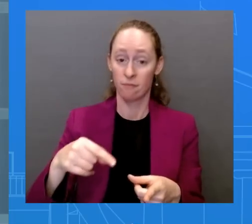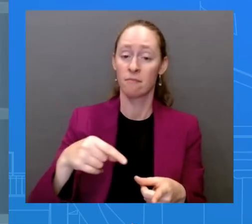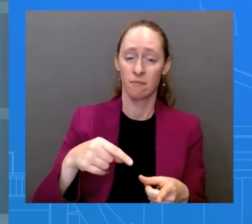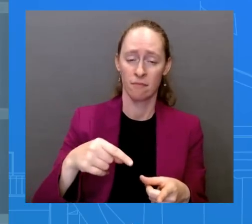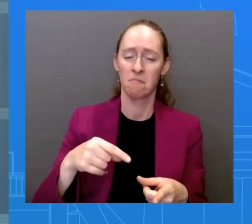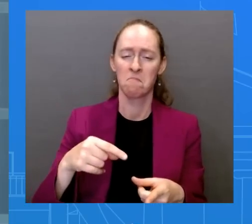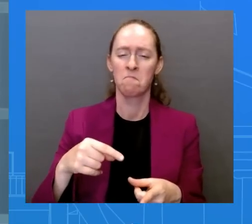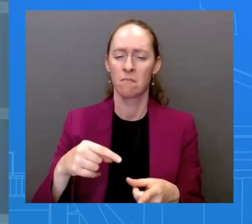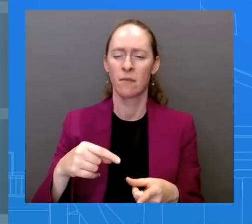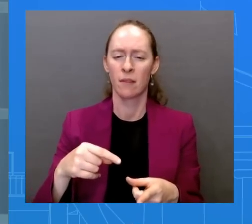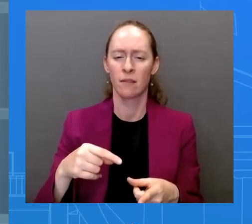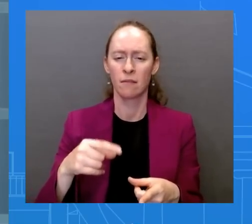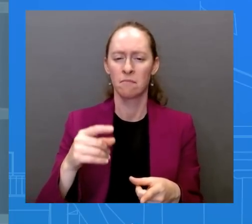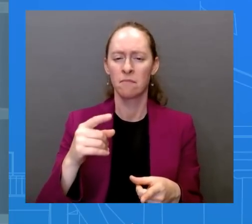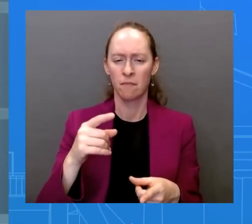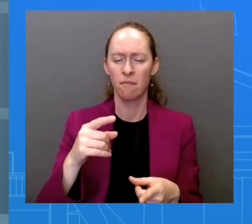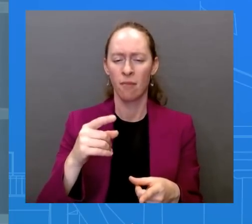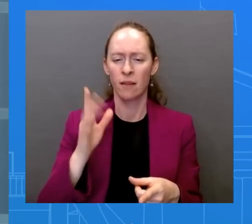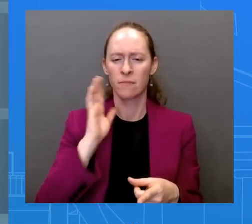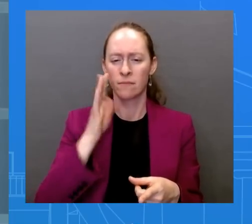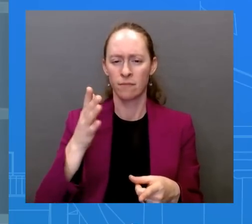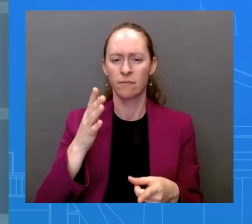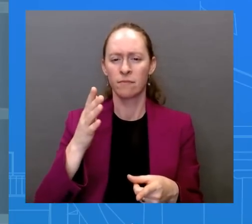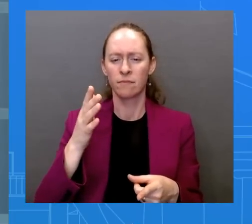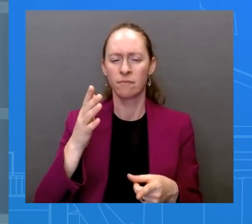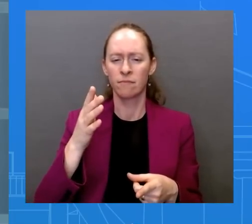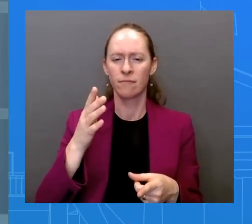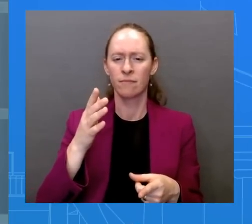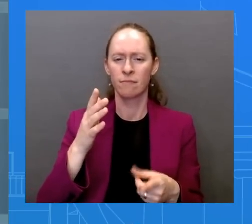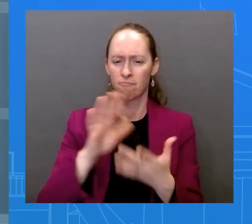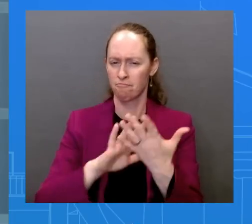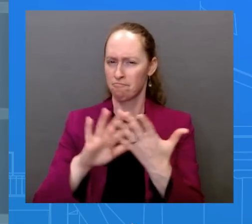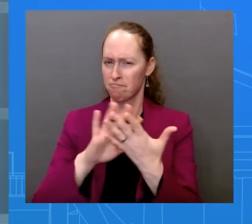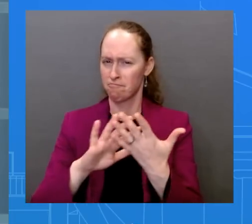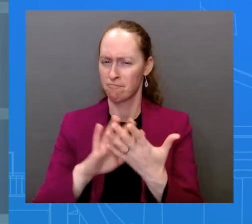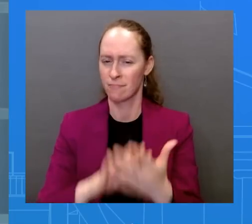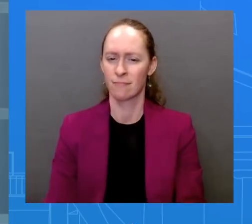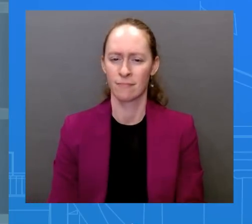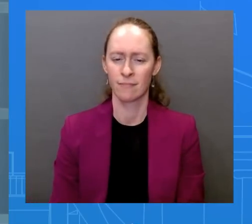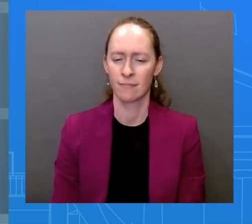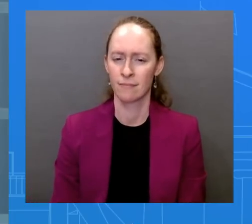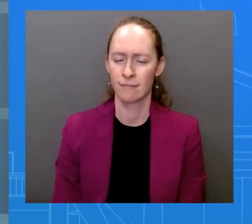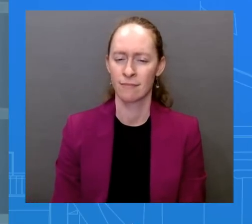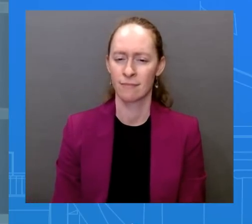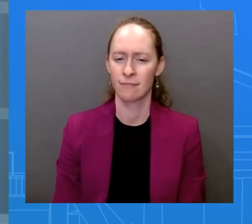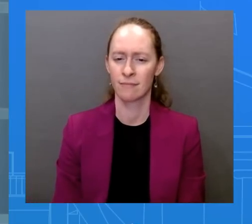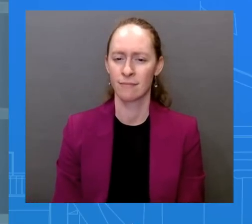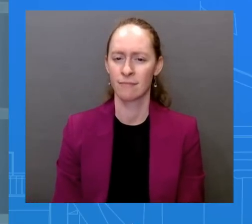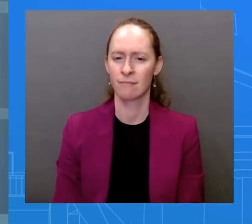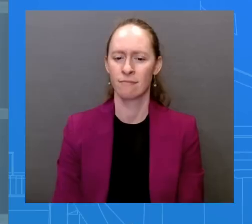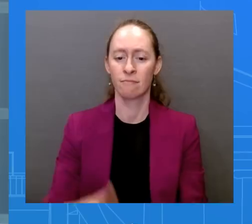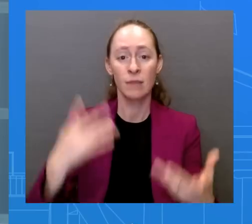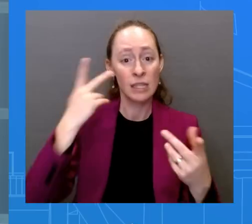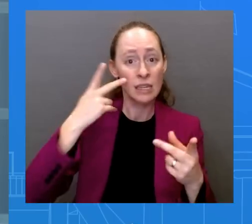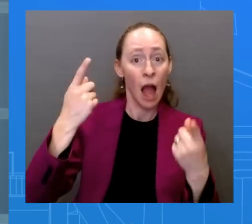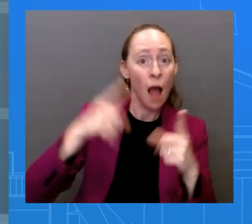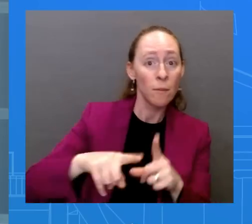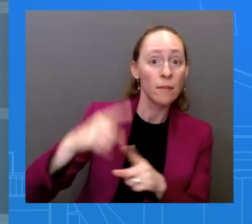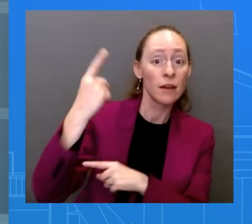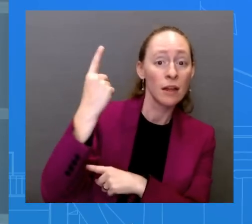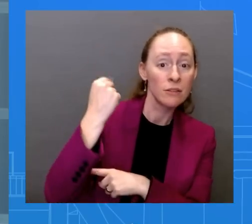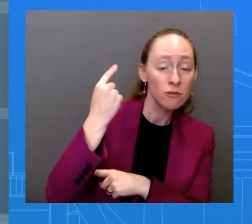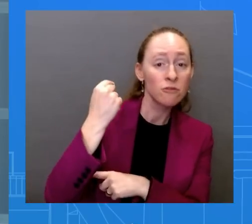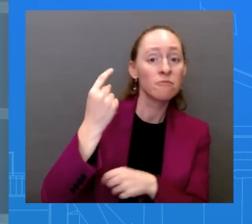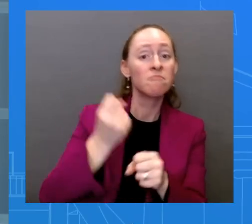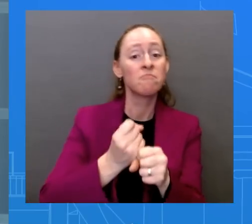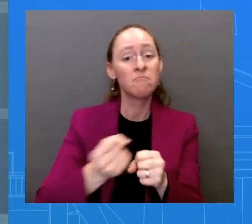done last year, and it could be done again this year. So we encourage Congress to get it done. Is the president